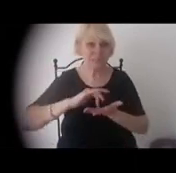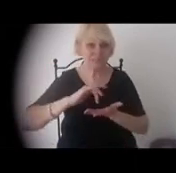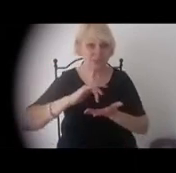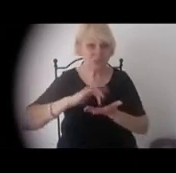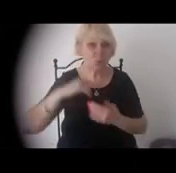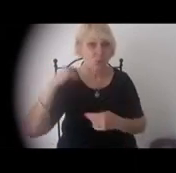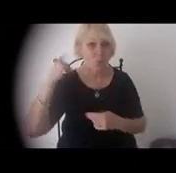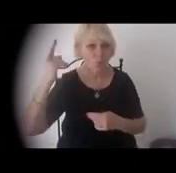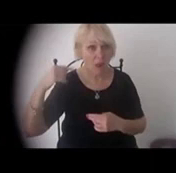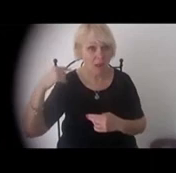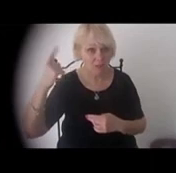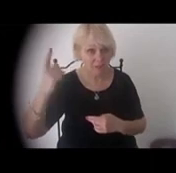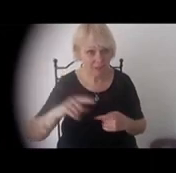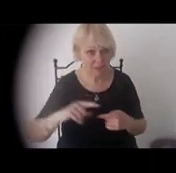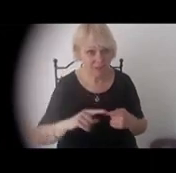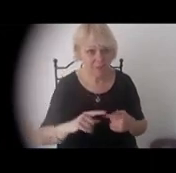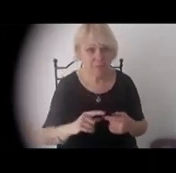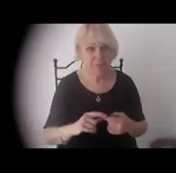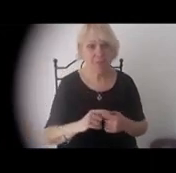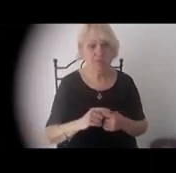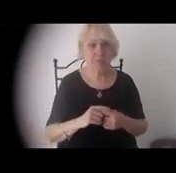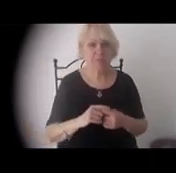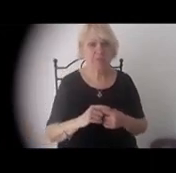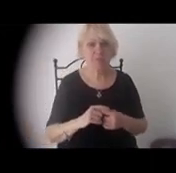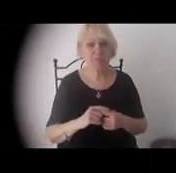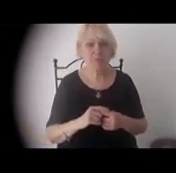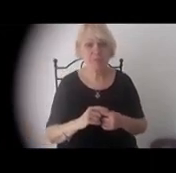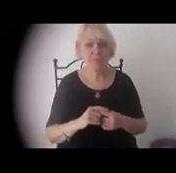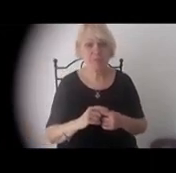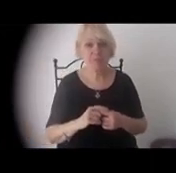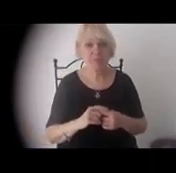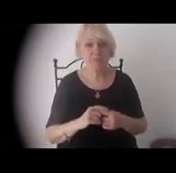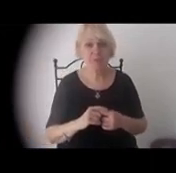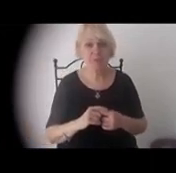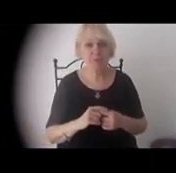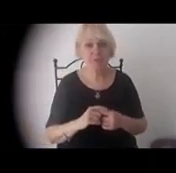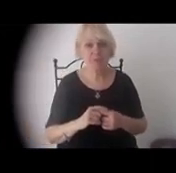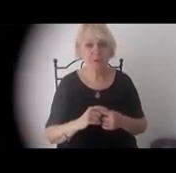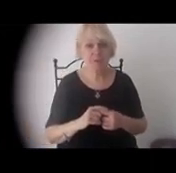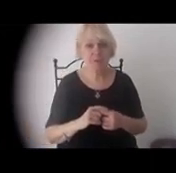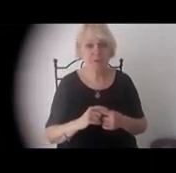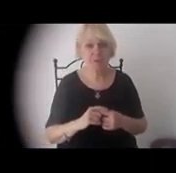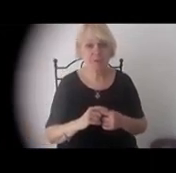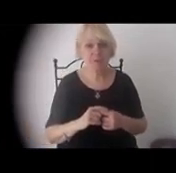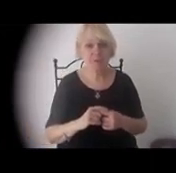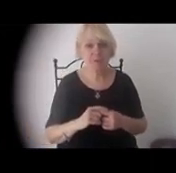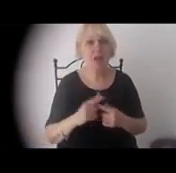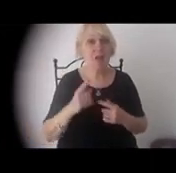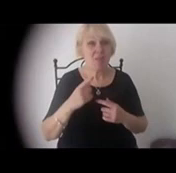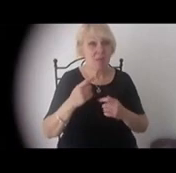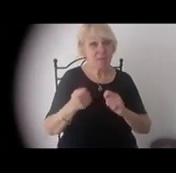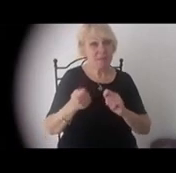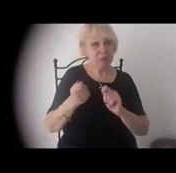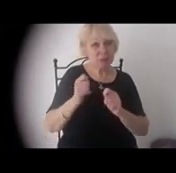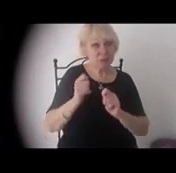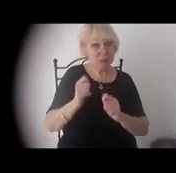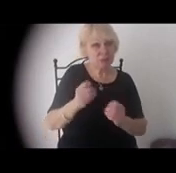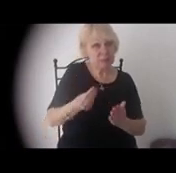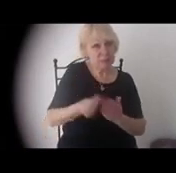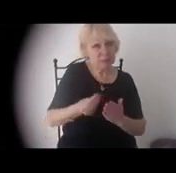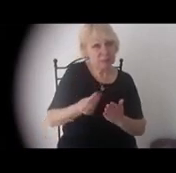system. And there has been some, I won't bore you with the granular details, but there has been some real changes around commissioning